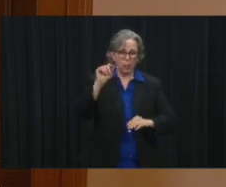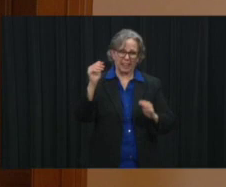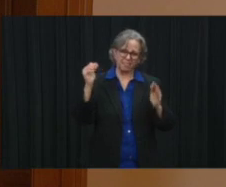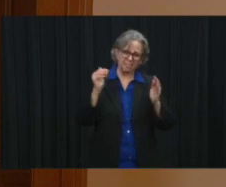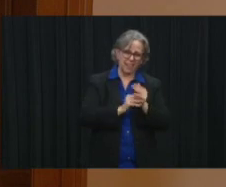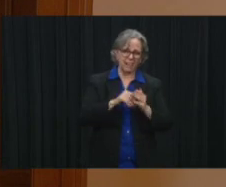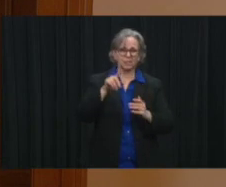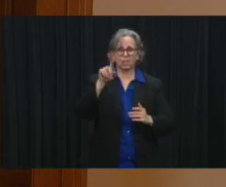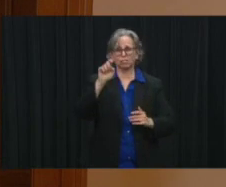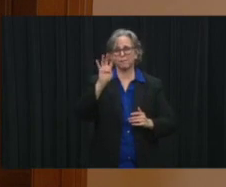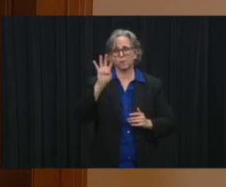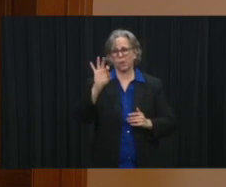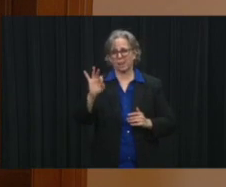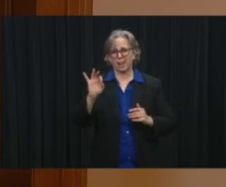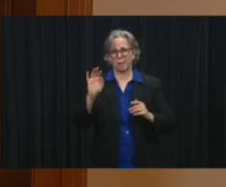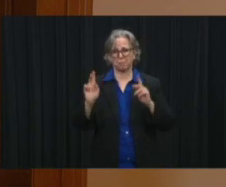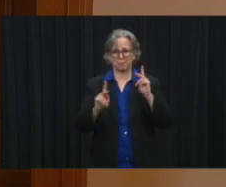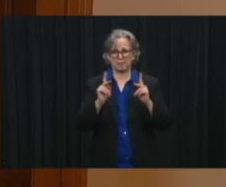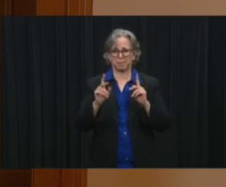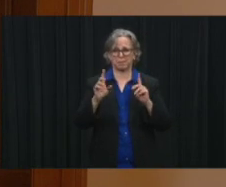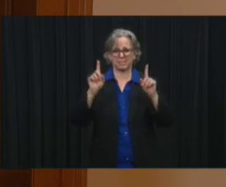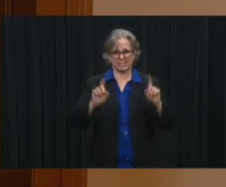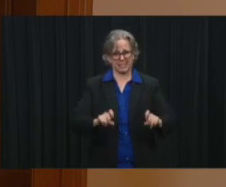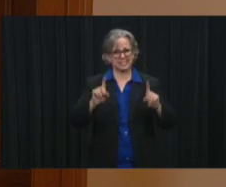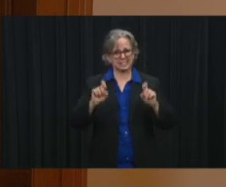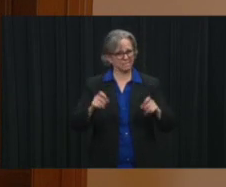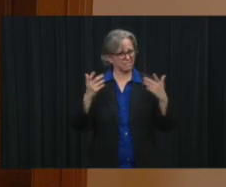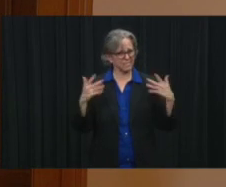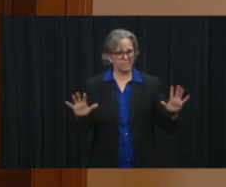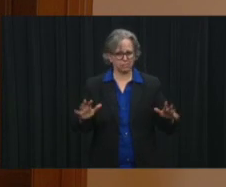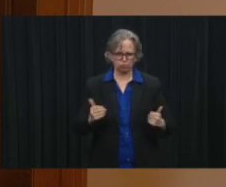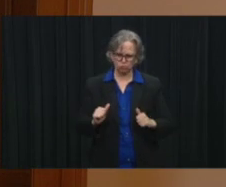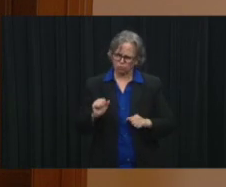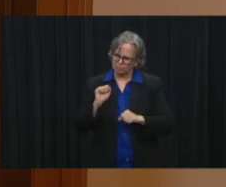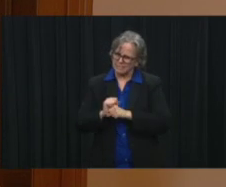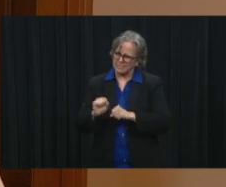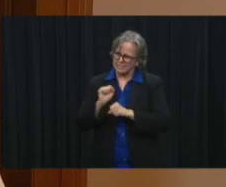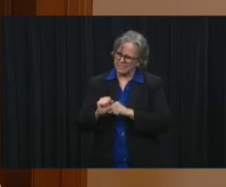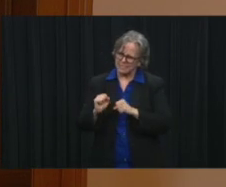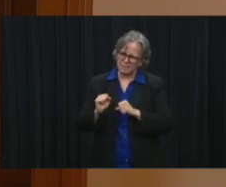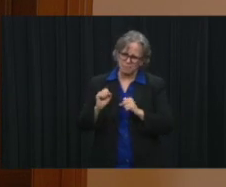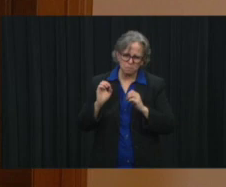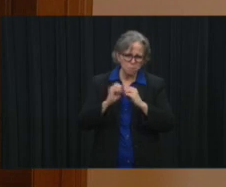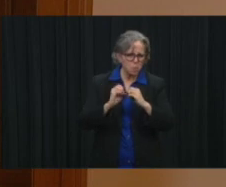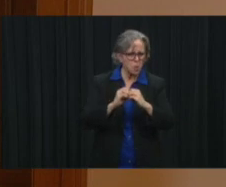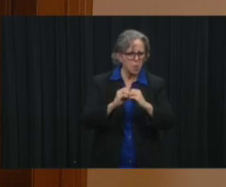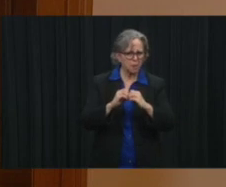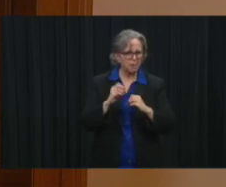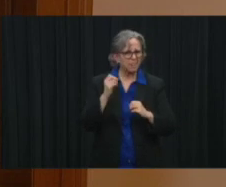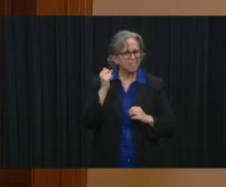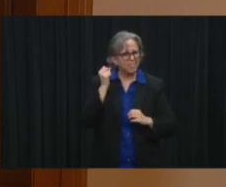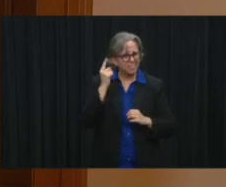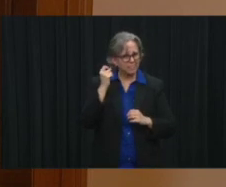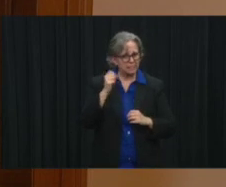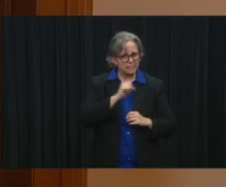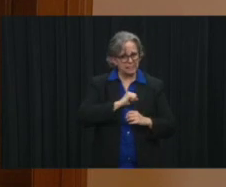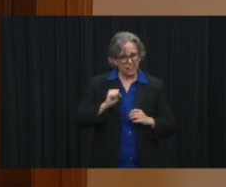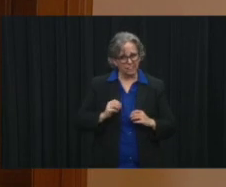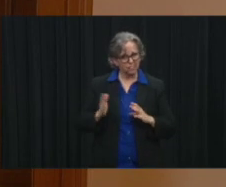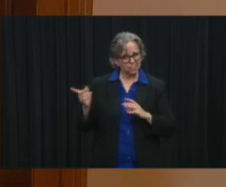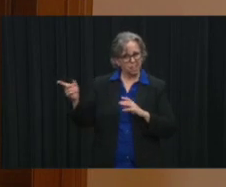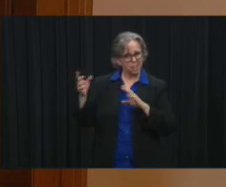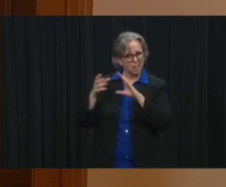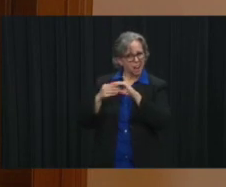tirelessly to ramp that up. As Senator Portman said, a lot of what we're going to do and know is going to come from that